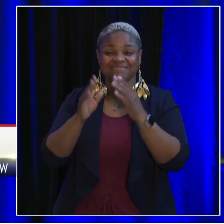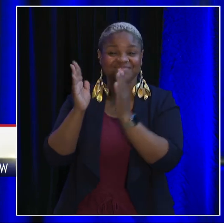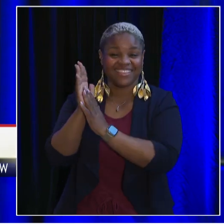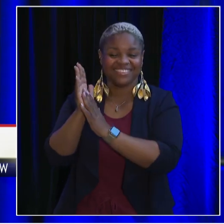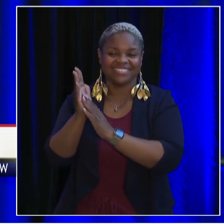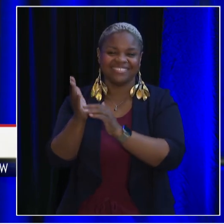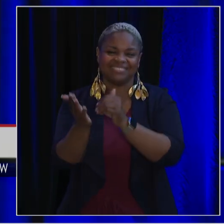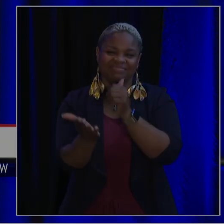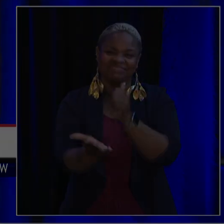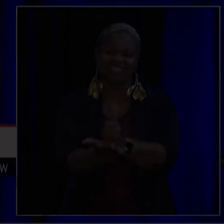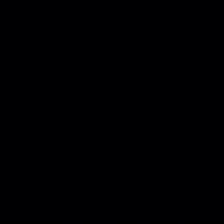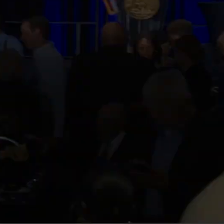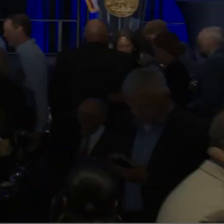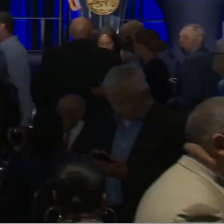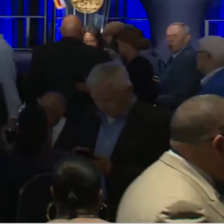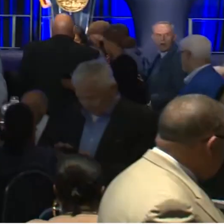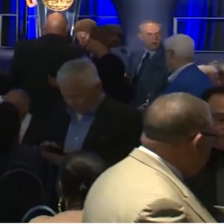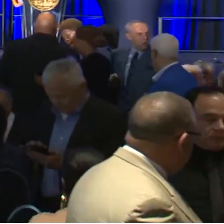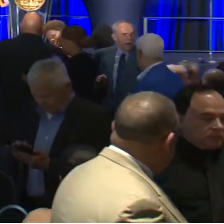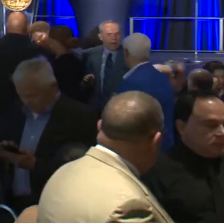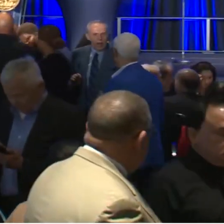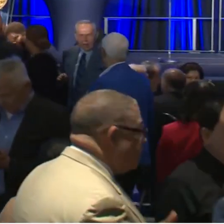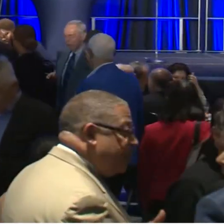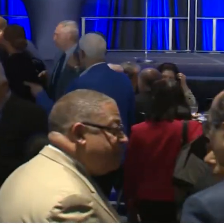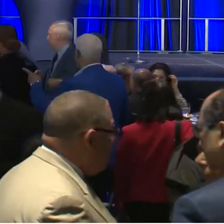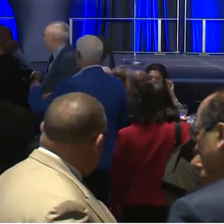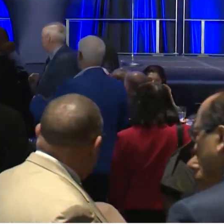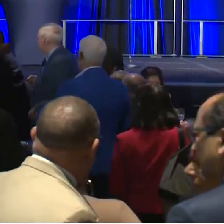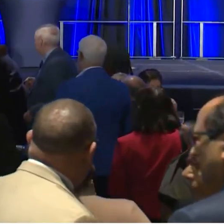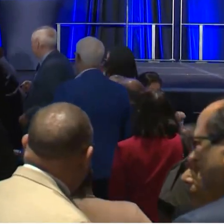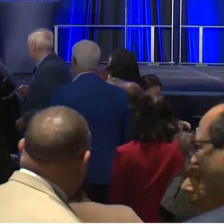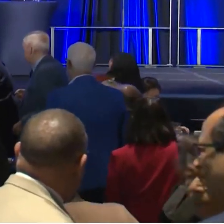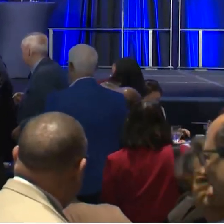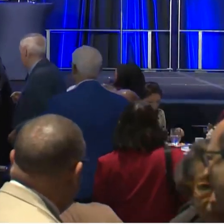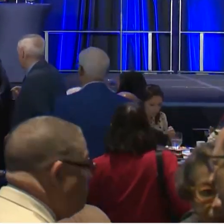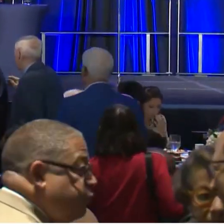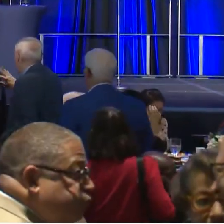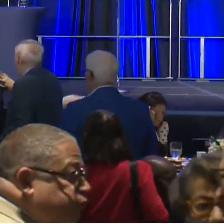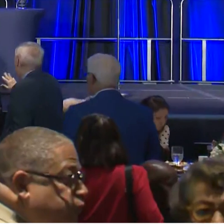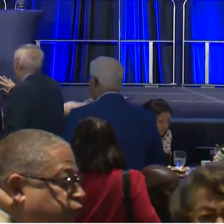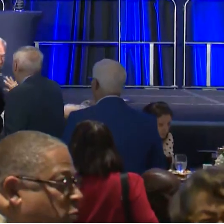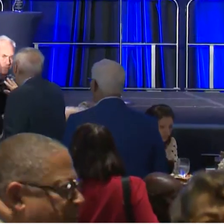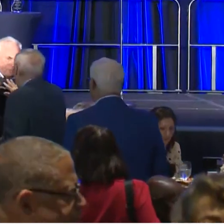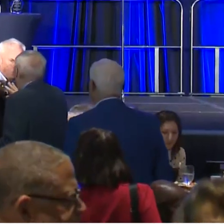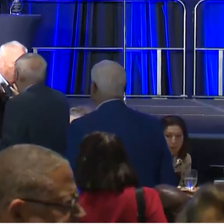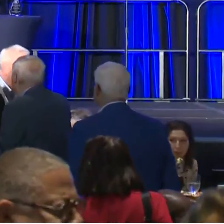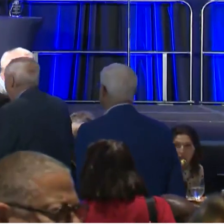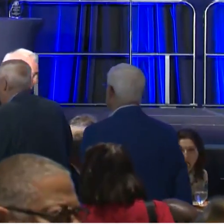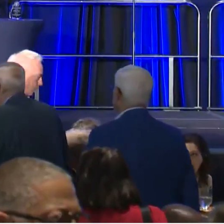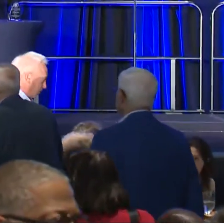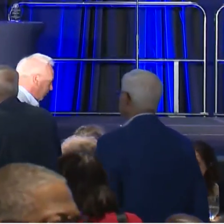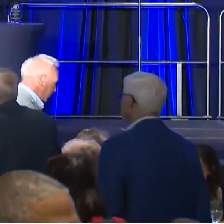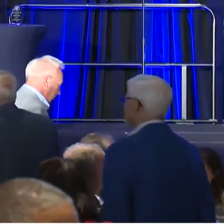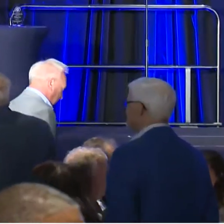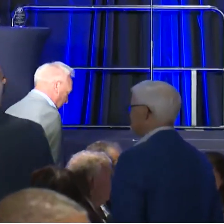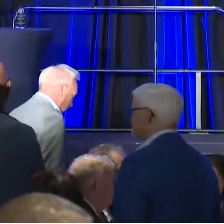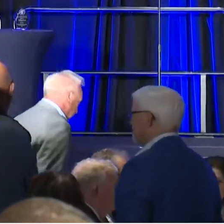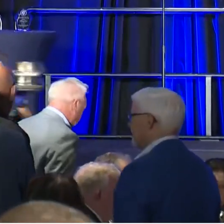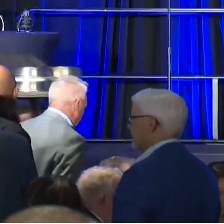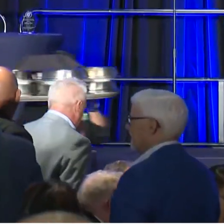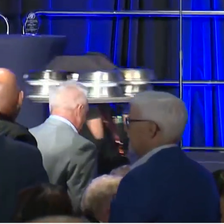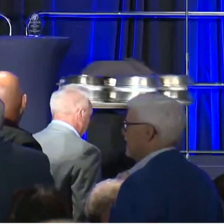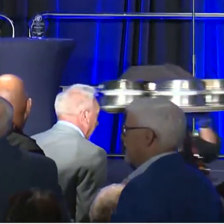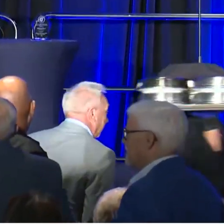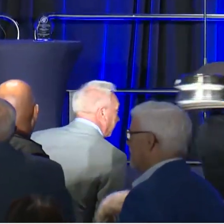Amen. Well, everyone, in the interest of time, we are going to keep our program moving.